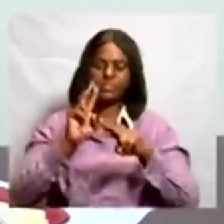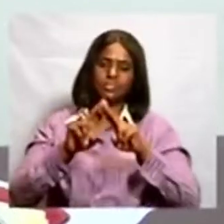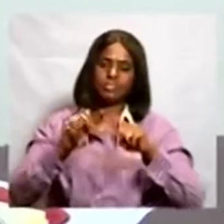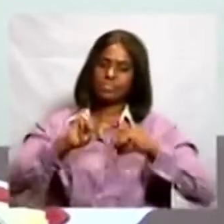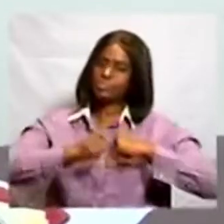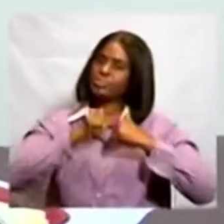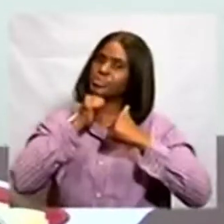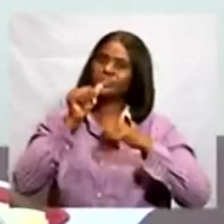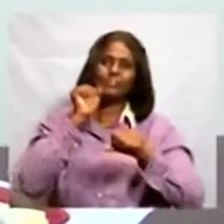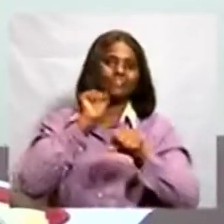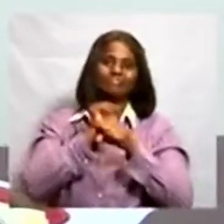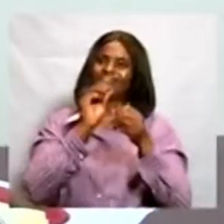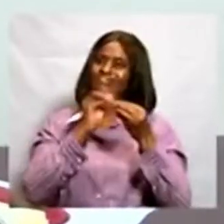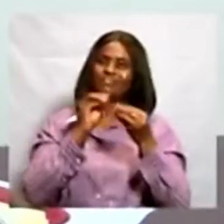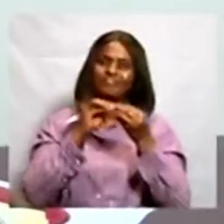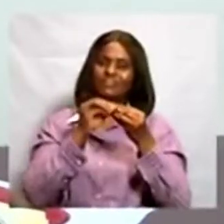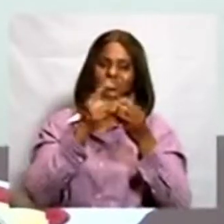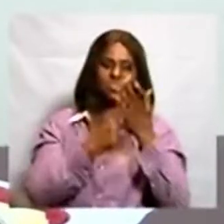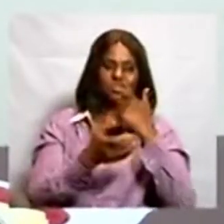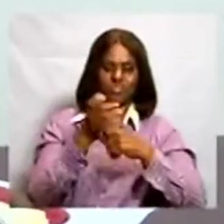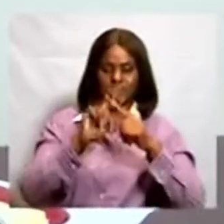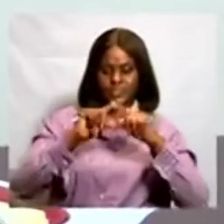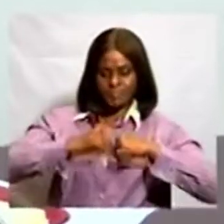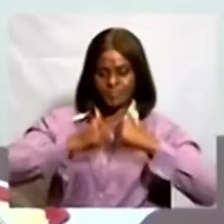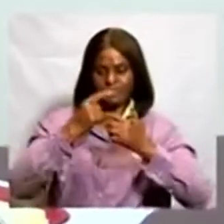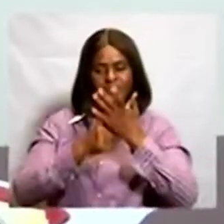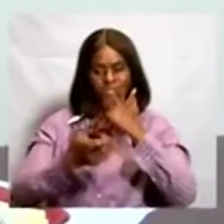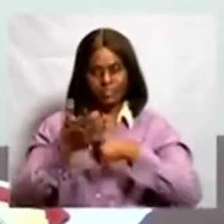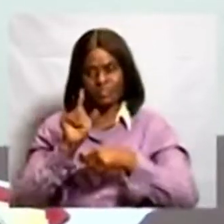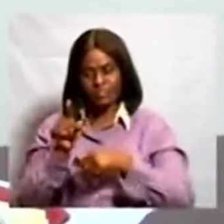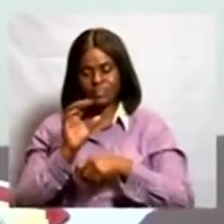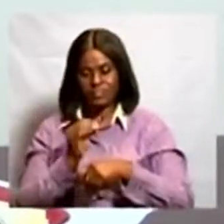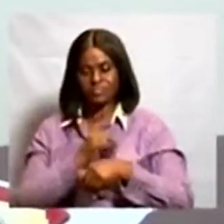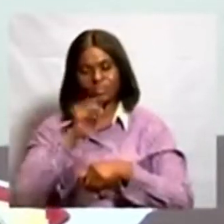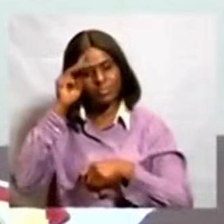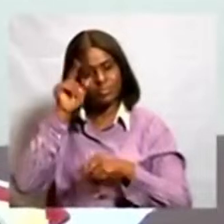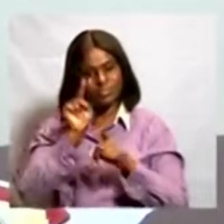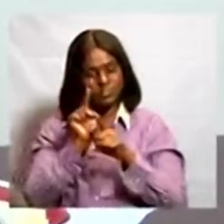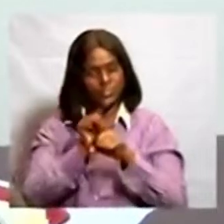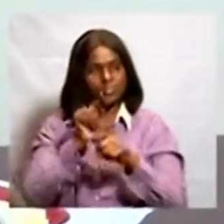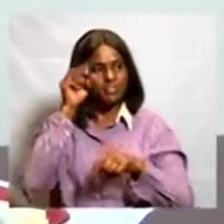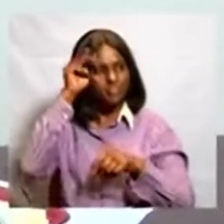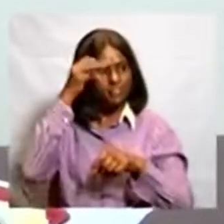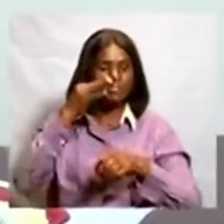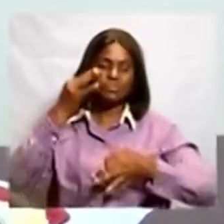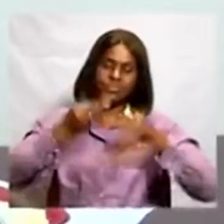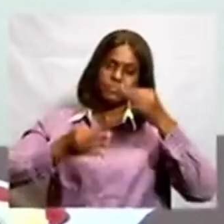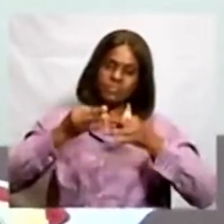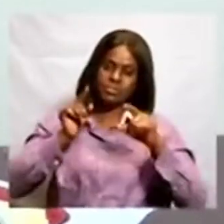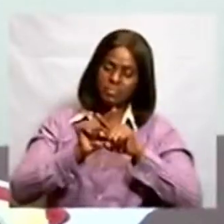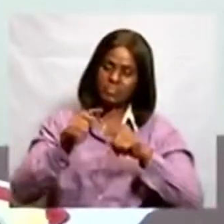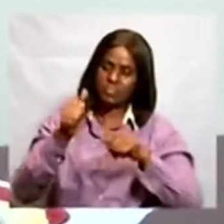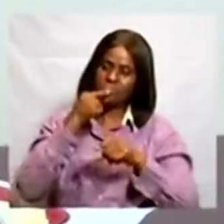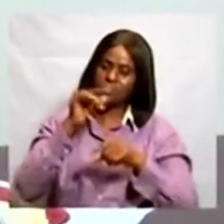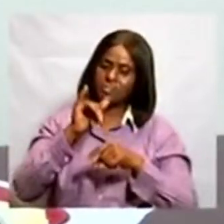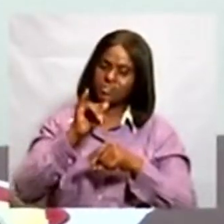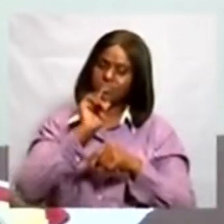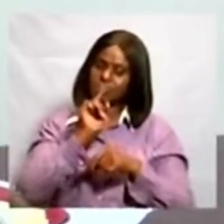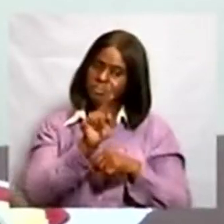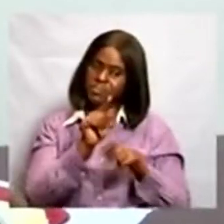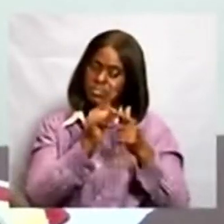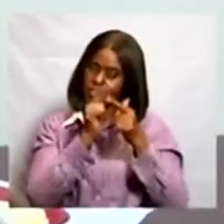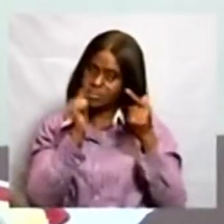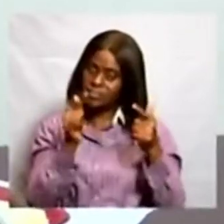do extensive consultation, but we consulted our ministry and also the Ministry of Justice, and they said yes, this was a